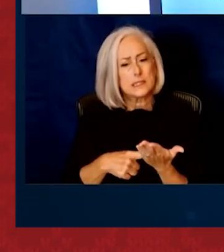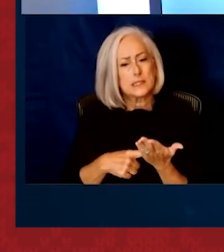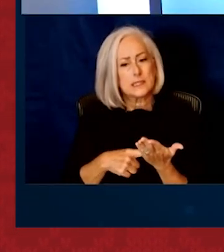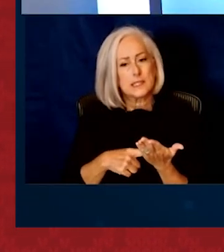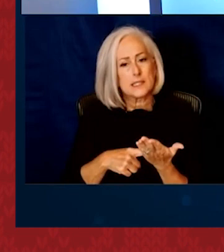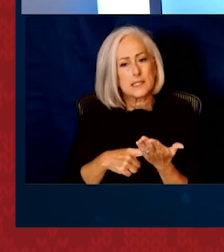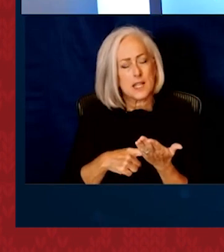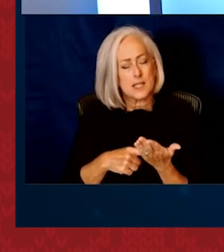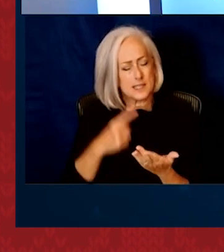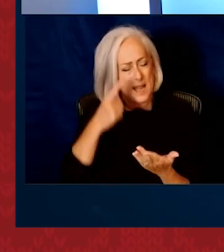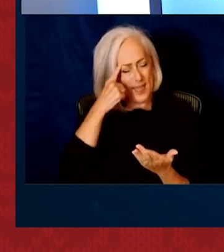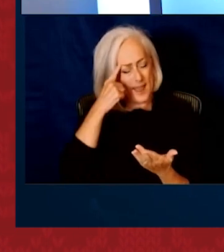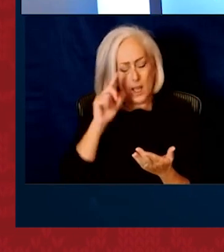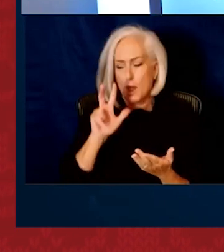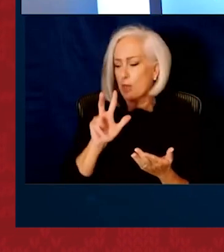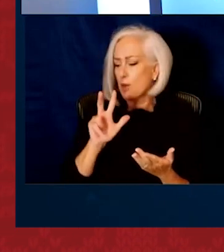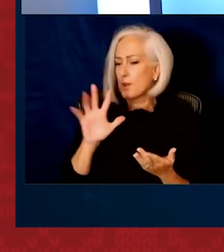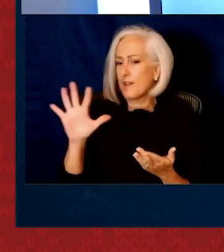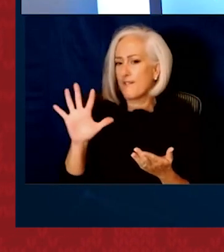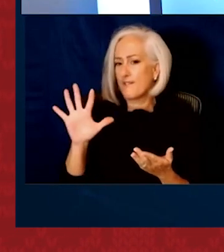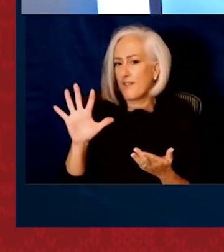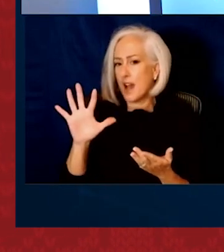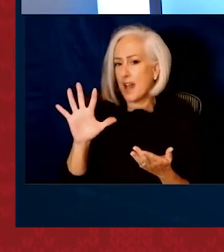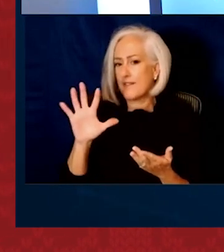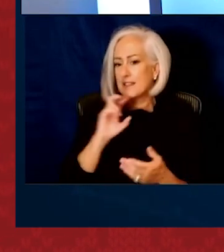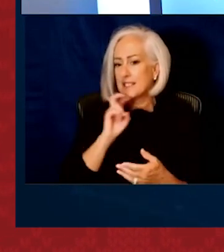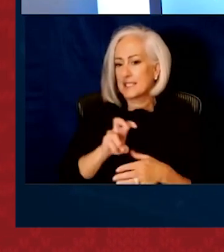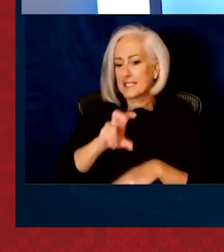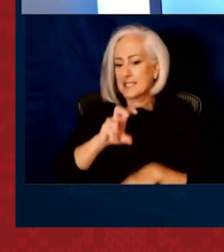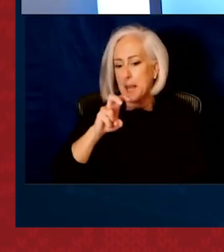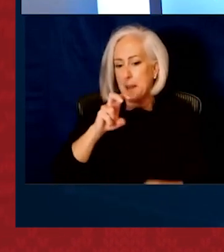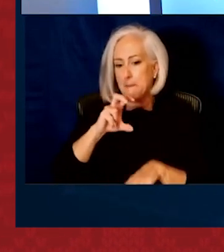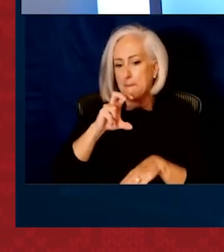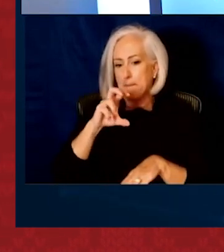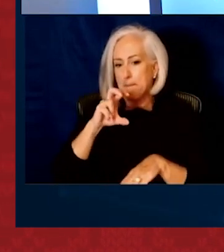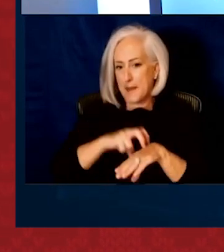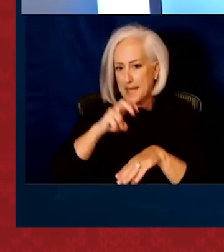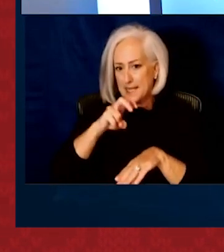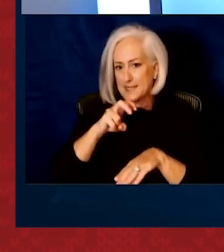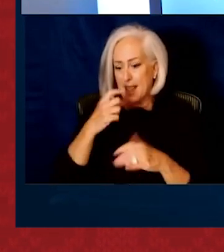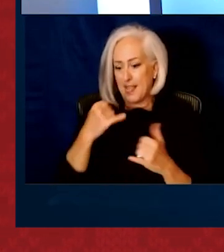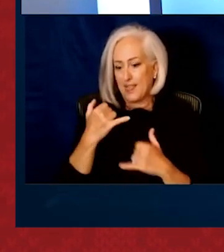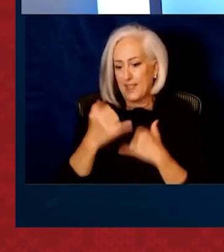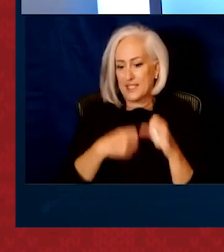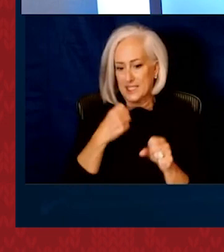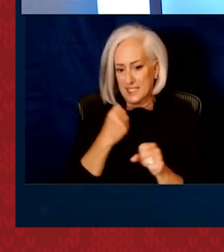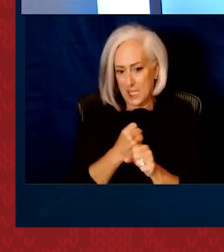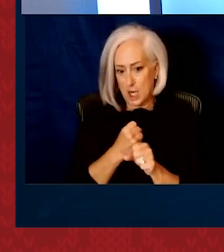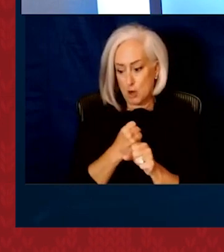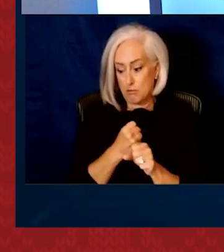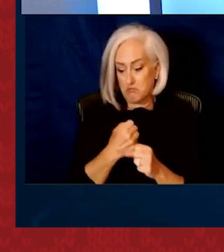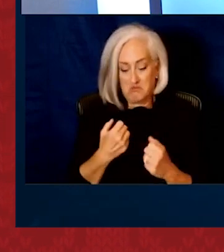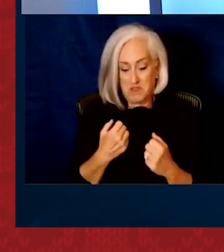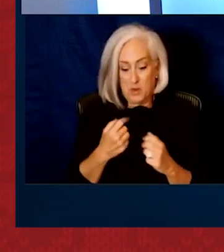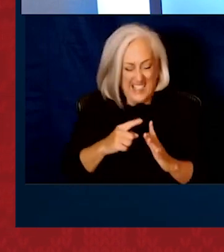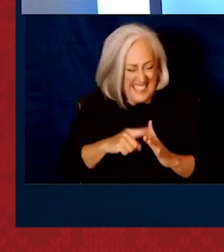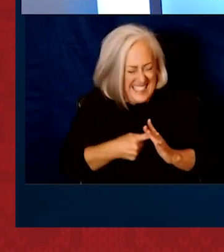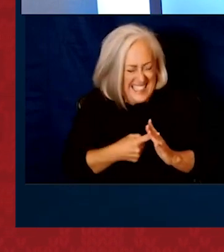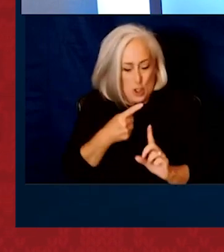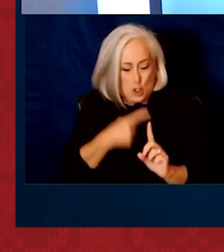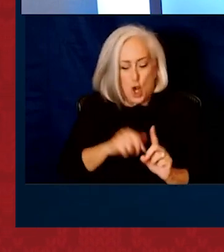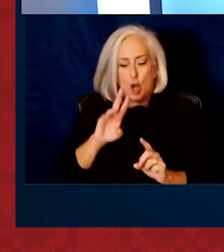35 snake bites this year so far, but it's only August, and a typical year is 40 to 50. And I just wanted to ask